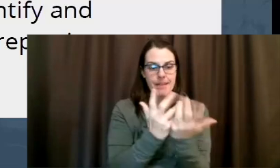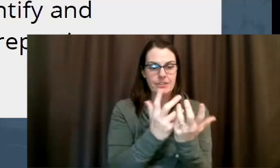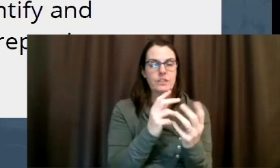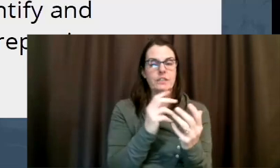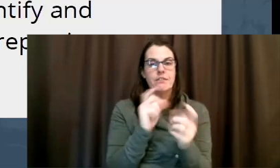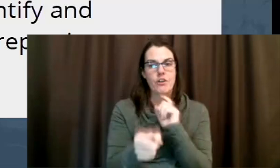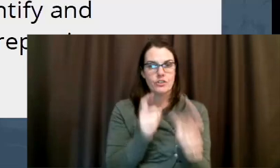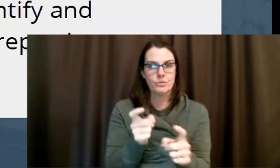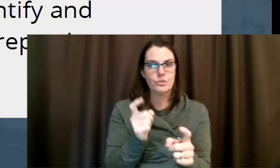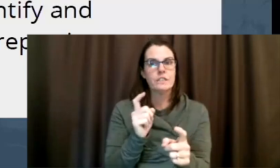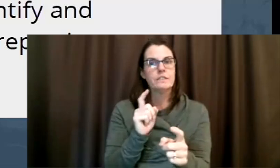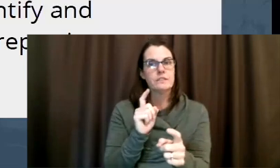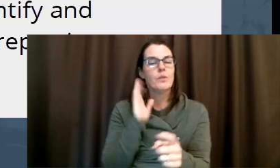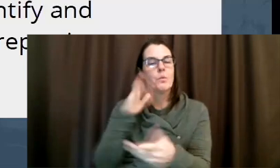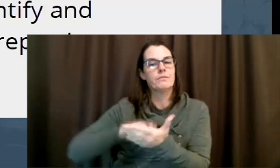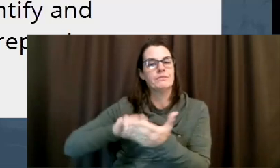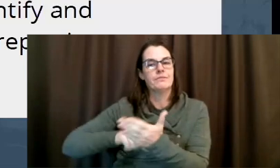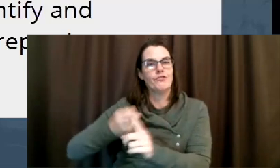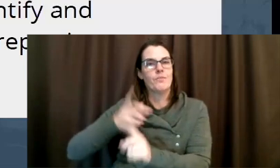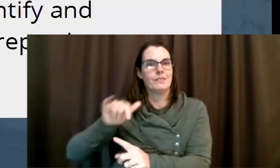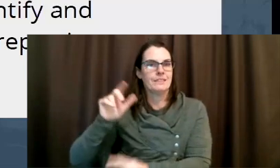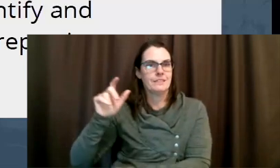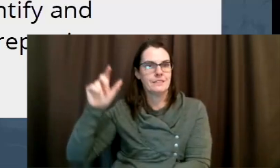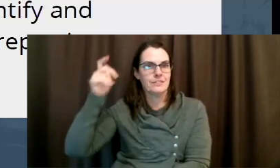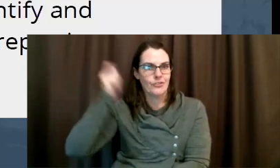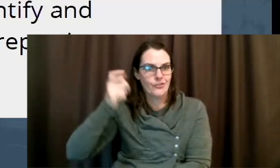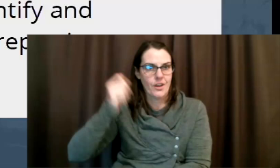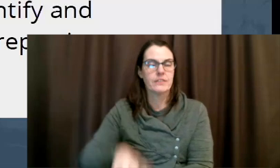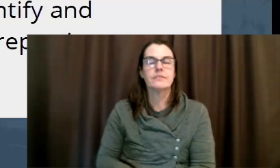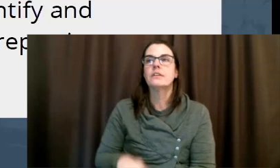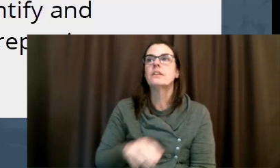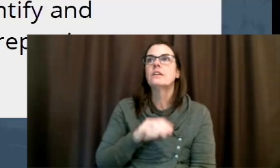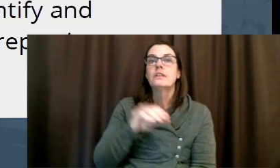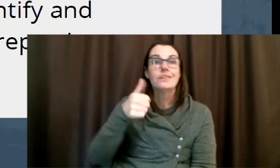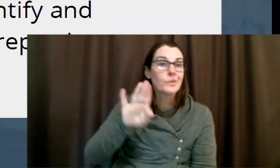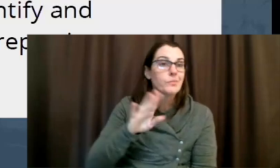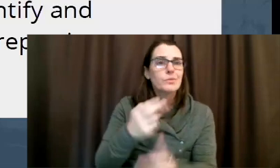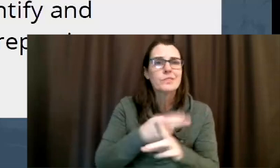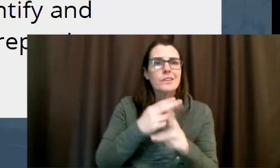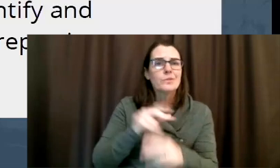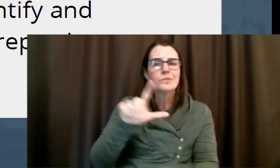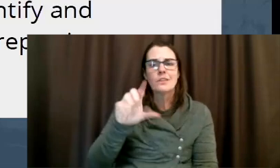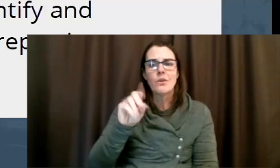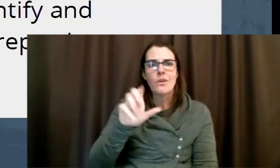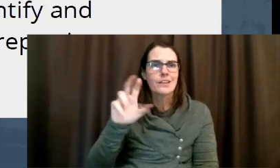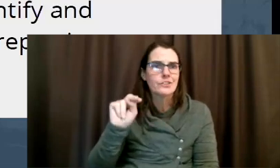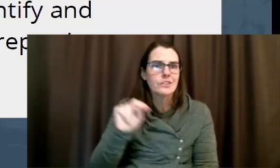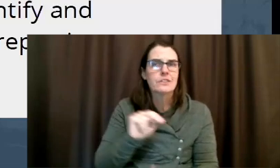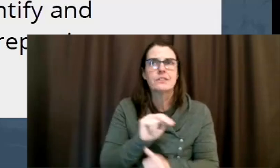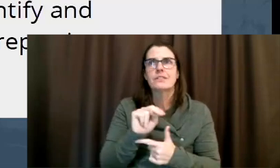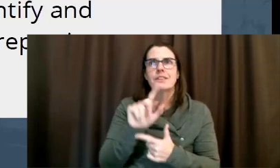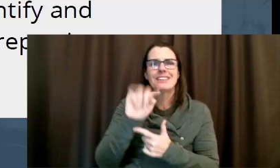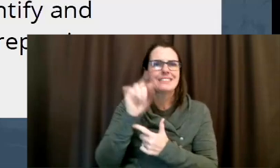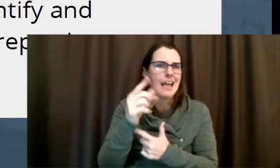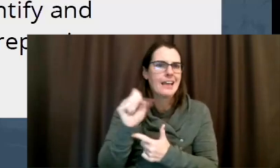grant. There's other options too. In QuickBooks, they use locations or tags. Within